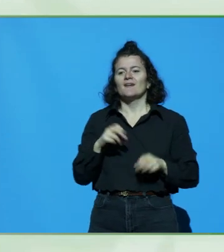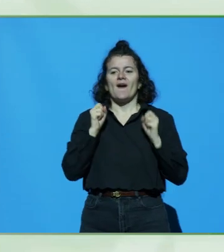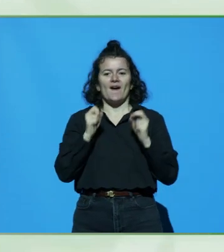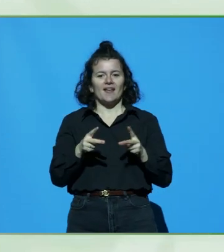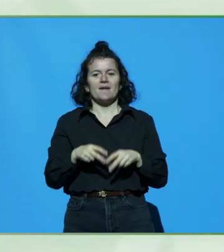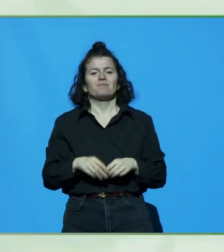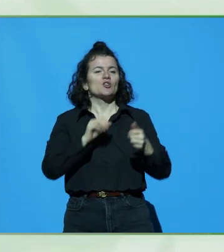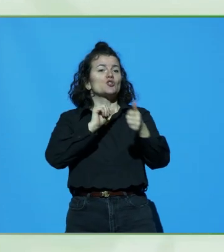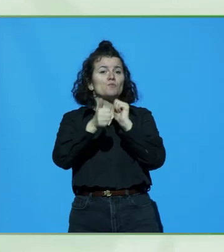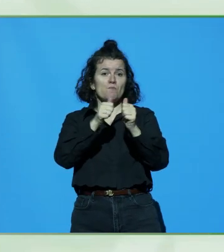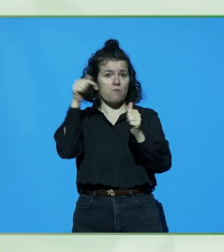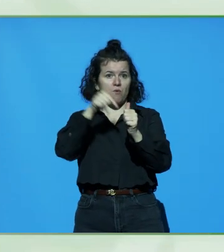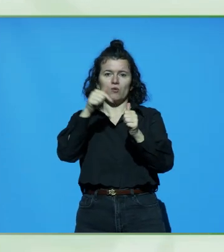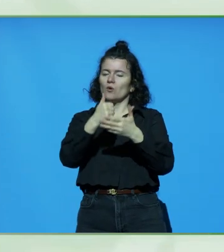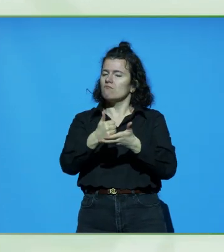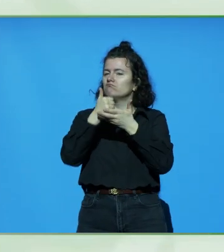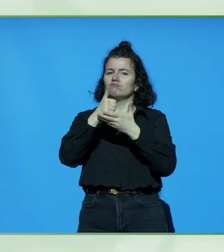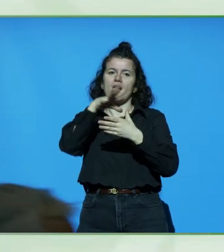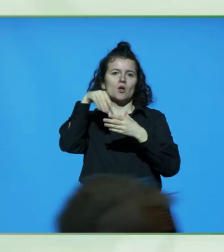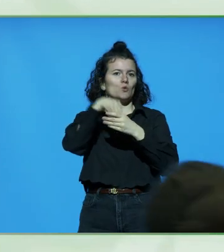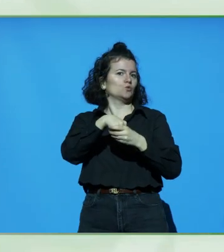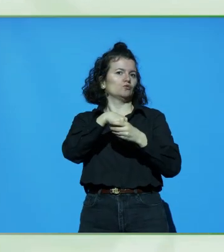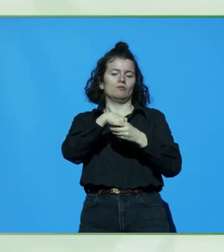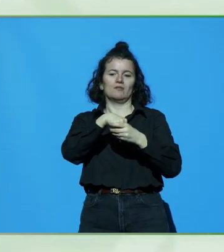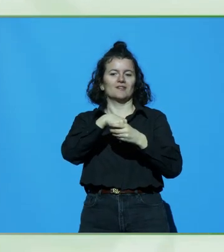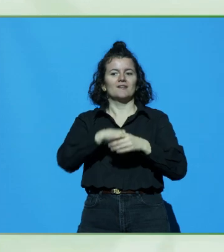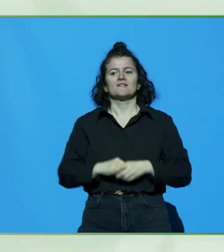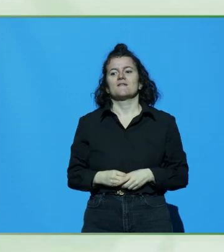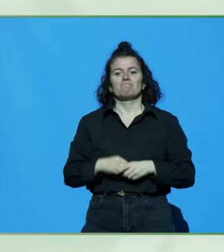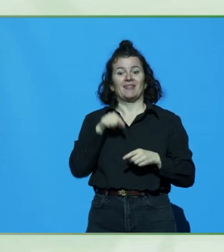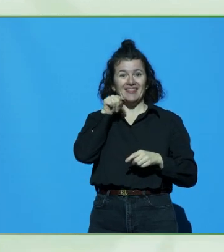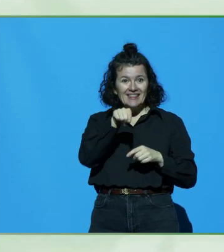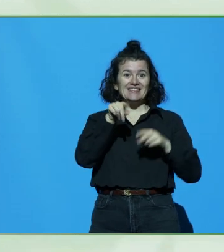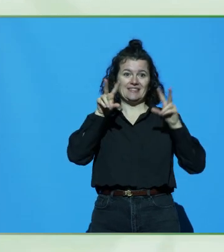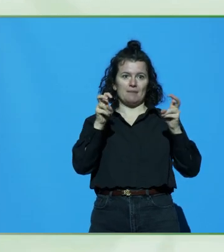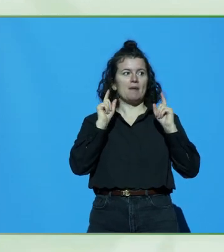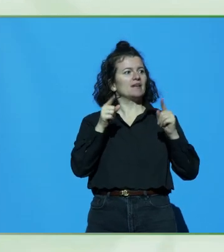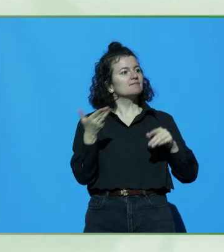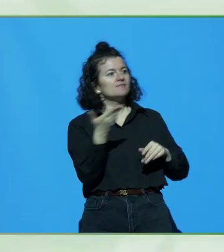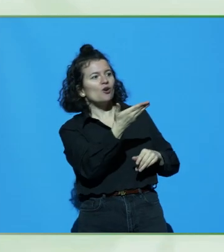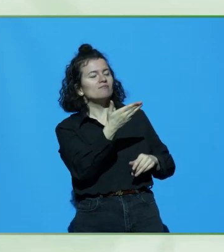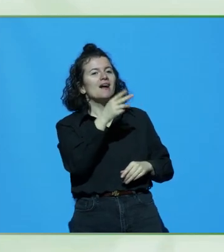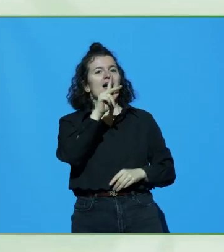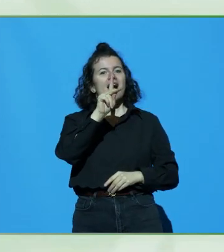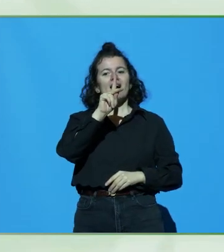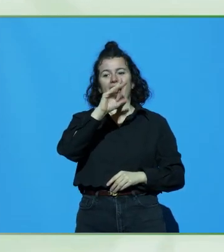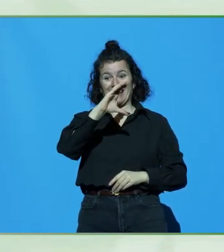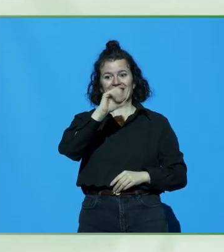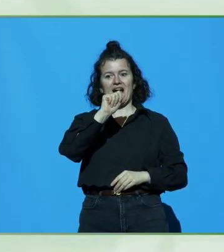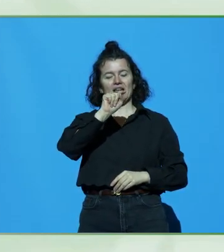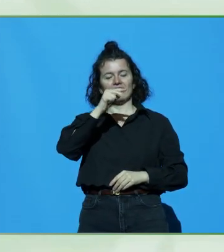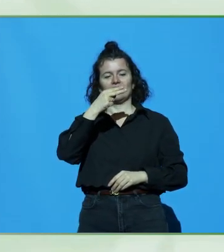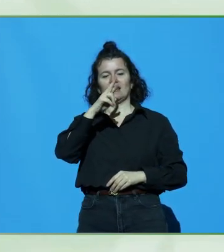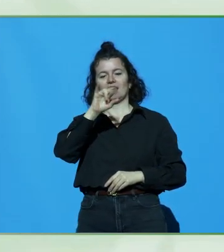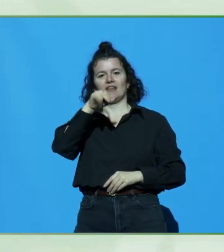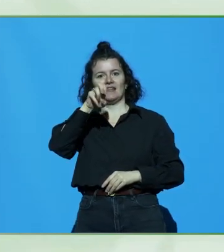of course, it's something that we encourage you to know more about it. Catherine, can we hear from you? How was your yesterday? I'm asking people